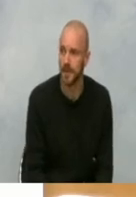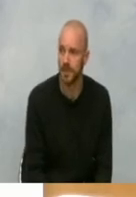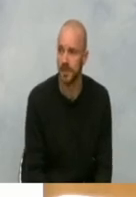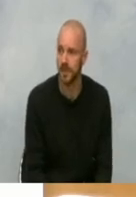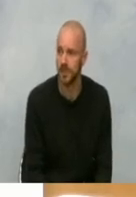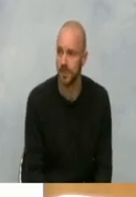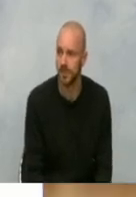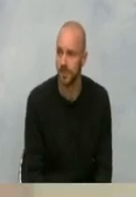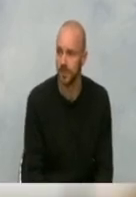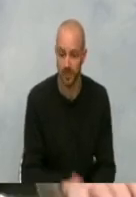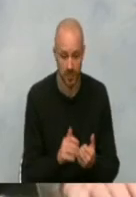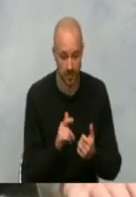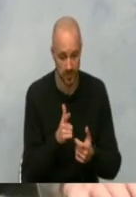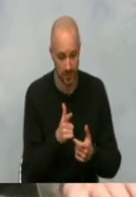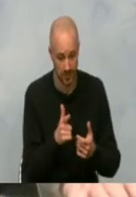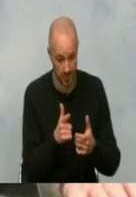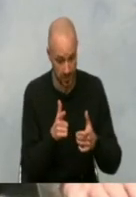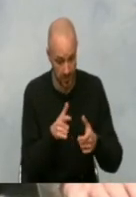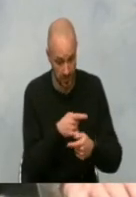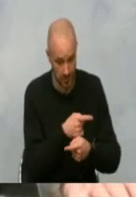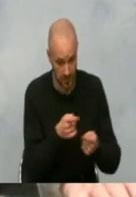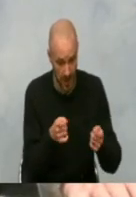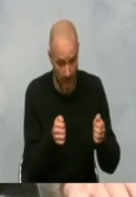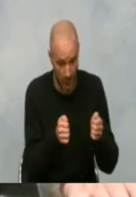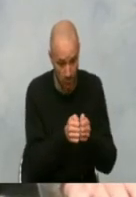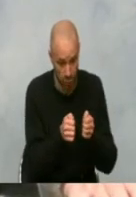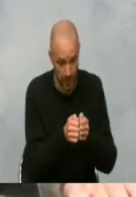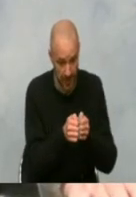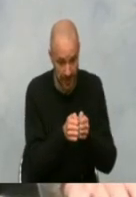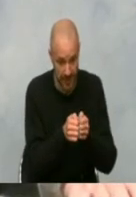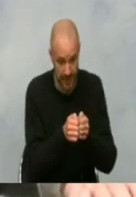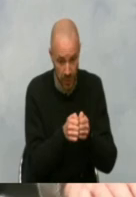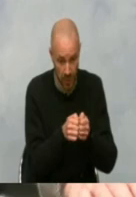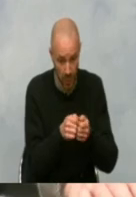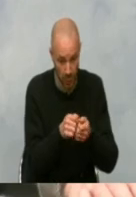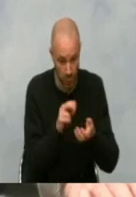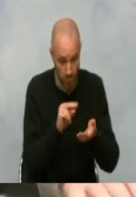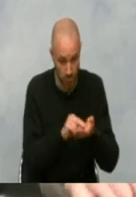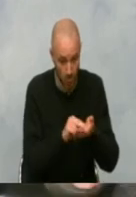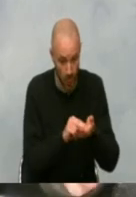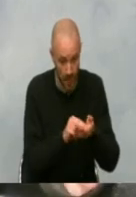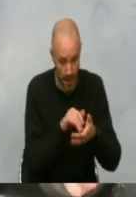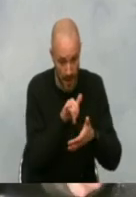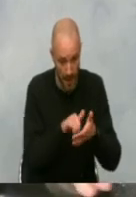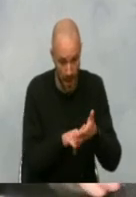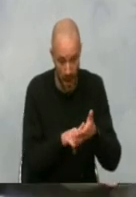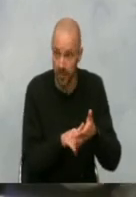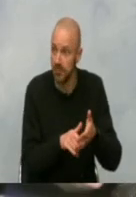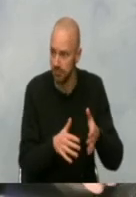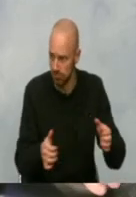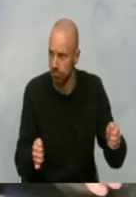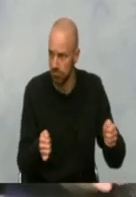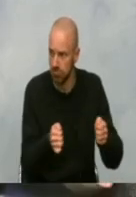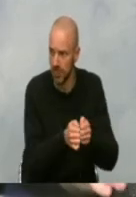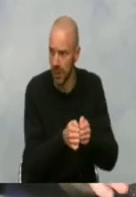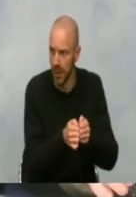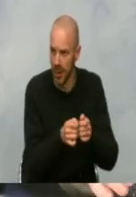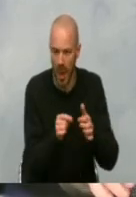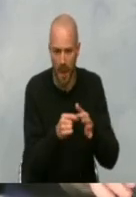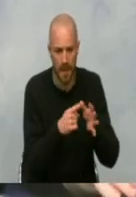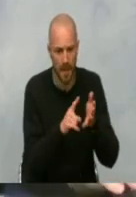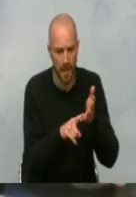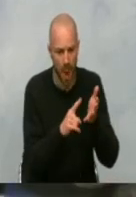Colleagues, can we agree to note the paper? Agreed. As Paul said, this is a paper for